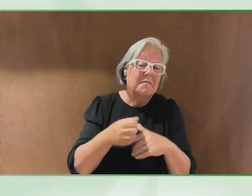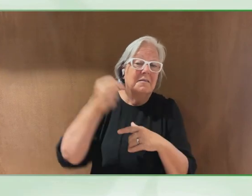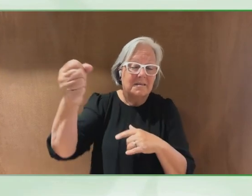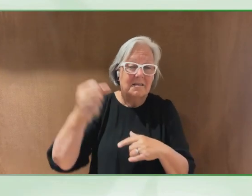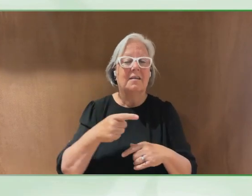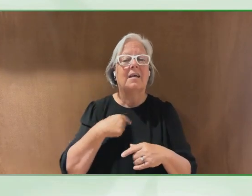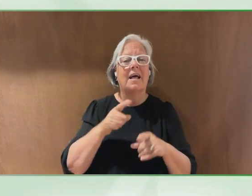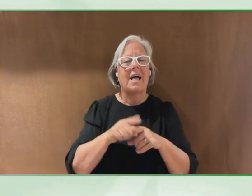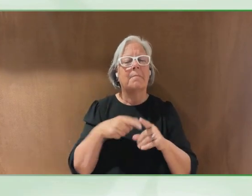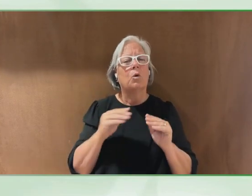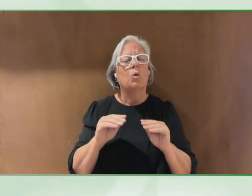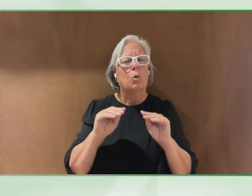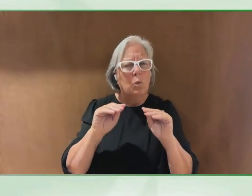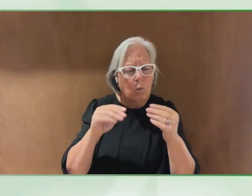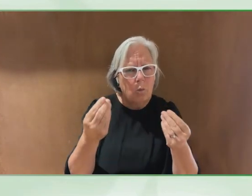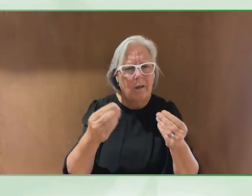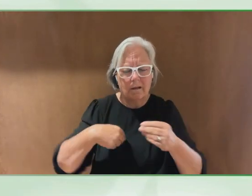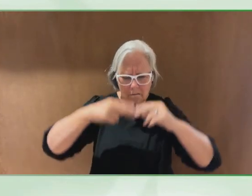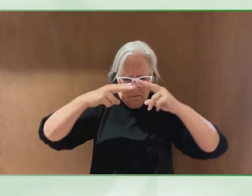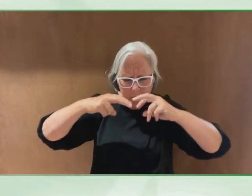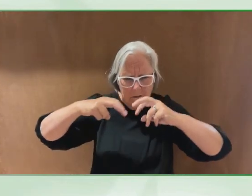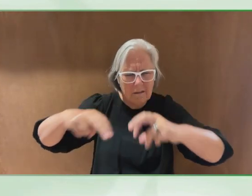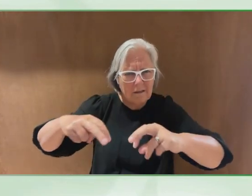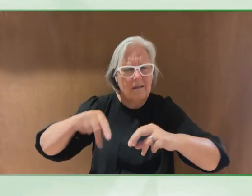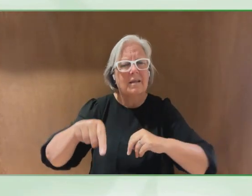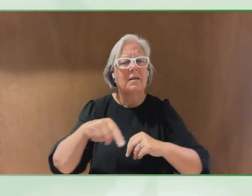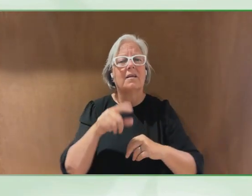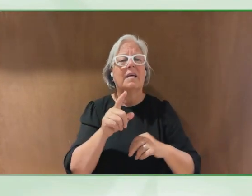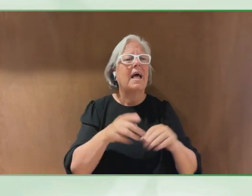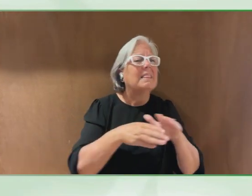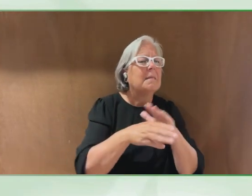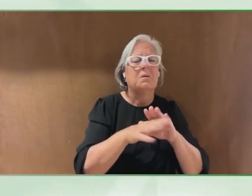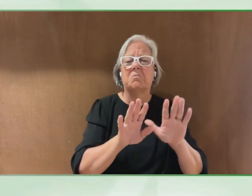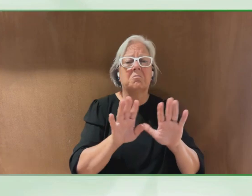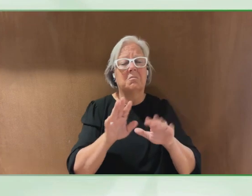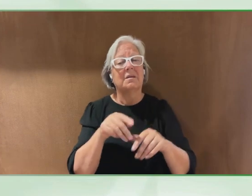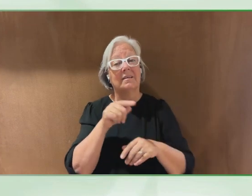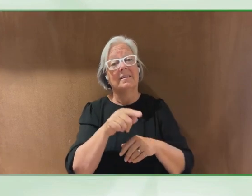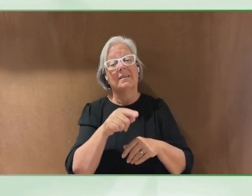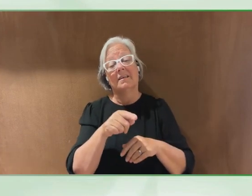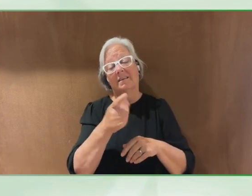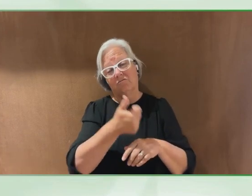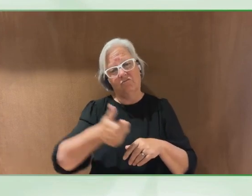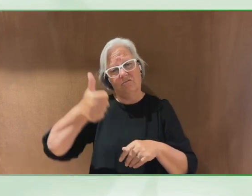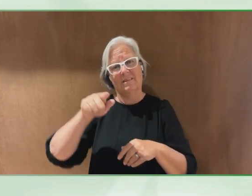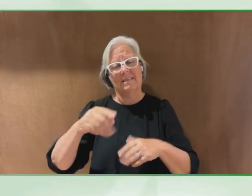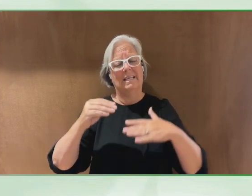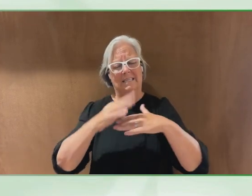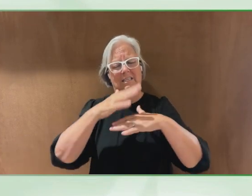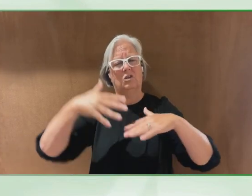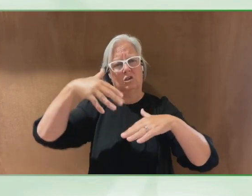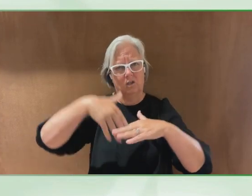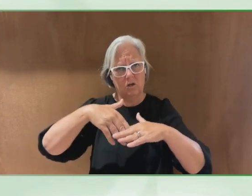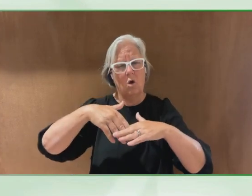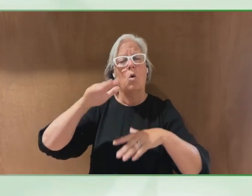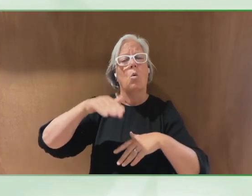on accessibility, not focusing on accessibility under the department. It's for the Indigenous Northern Affairs